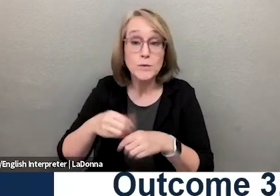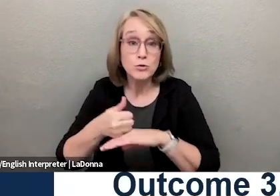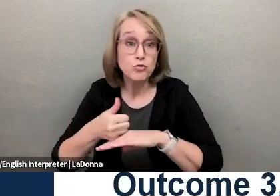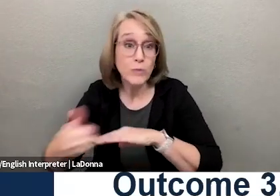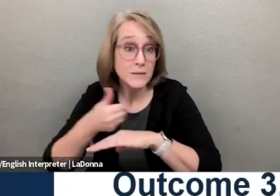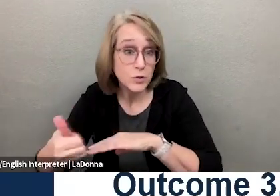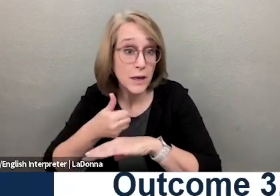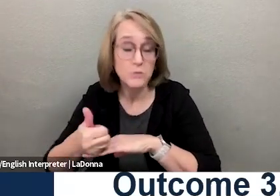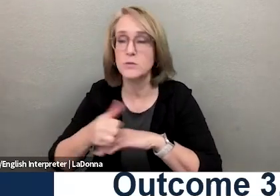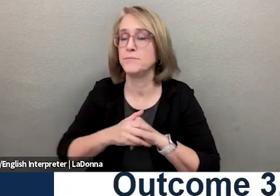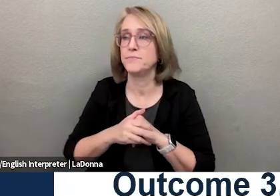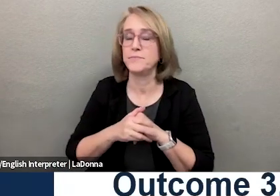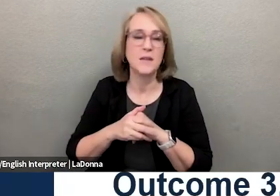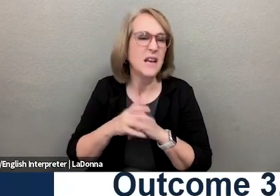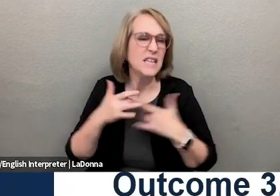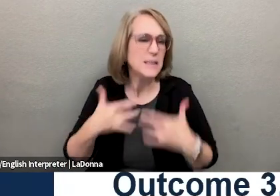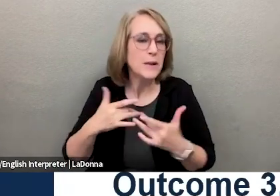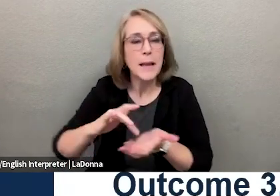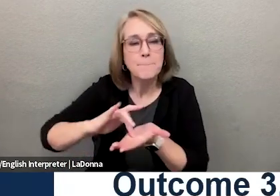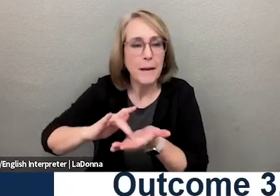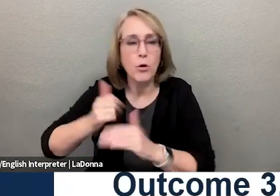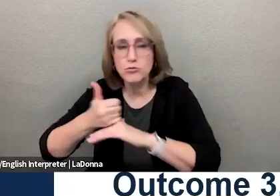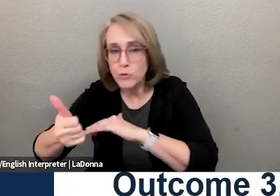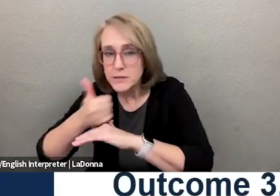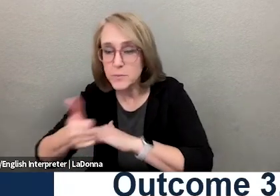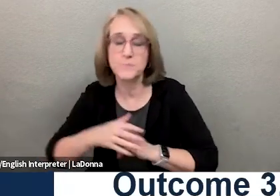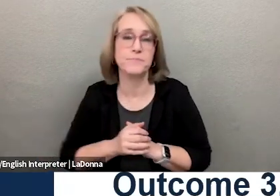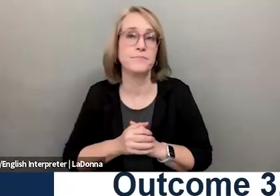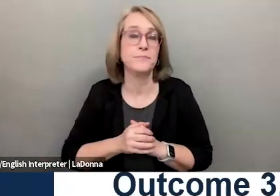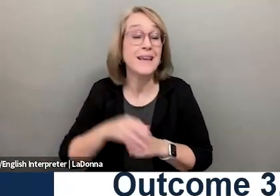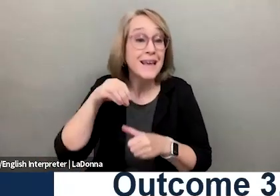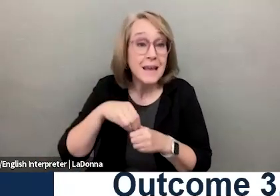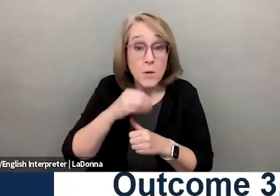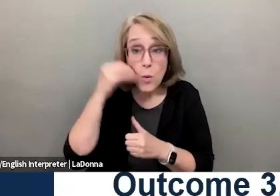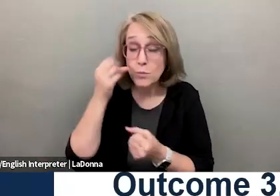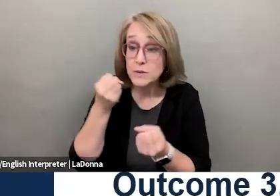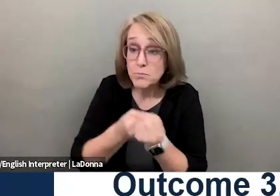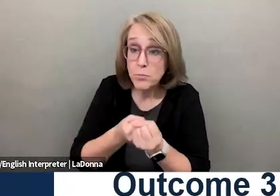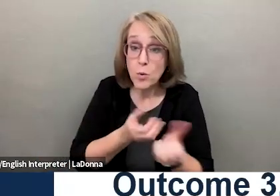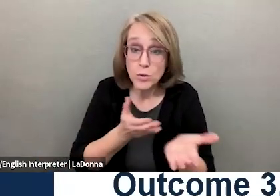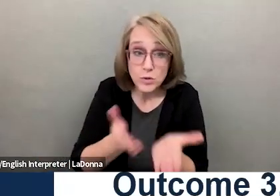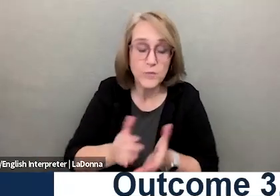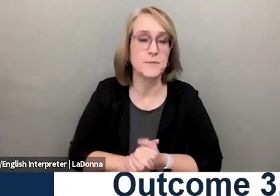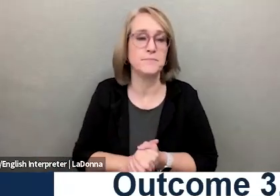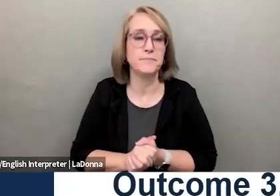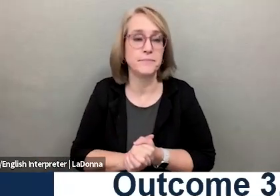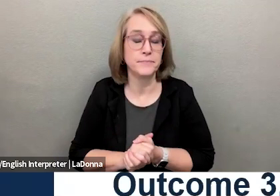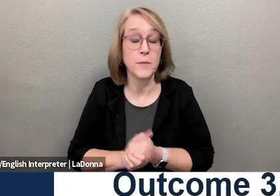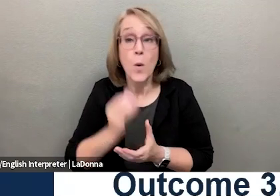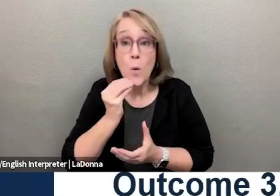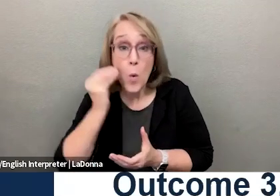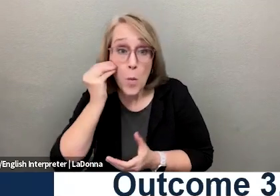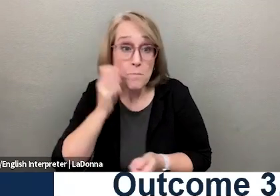transportation for older adults, primarily medical transportation, in-home supportive services, looking at home